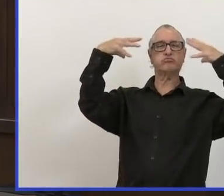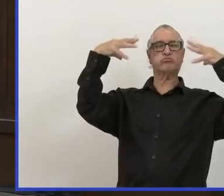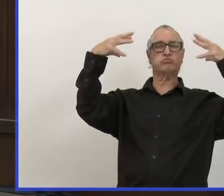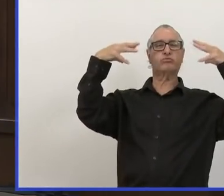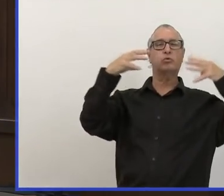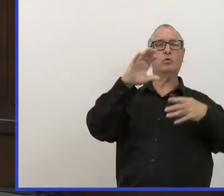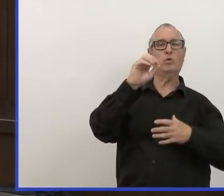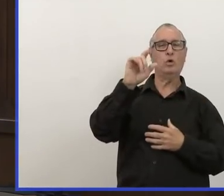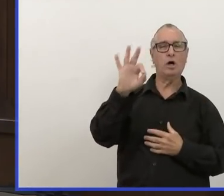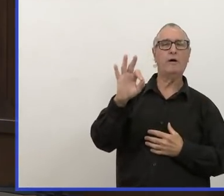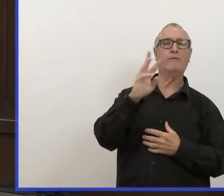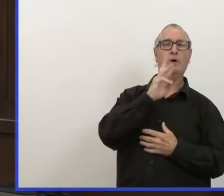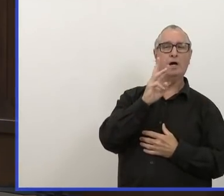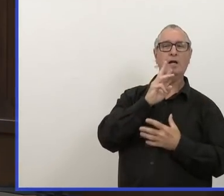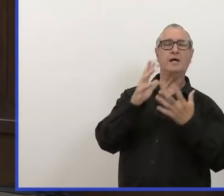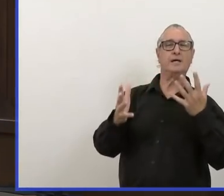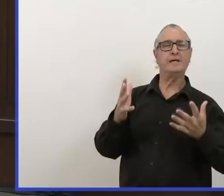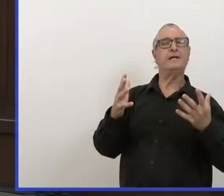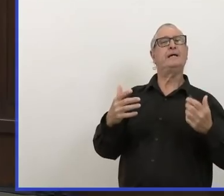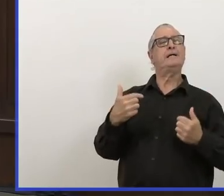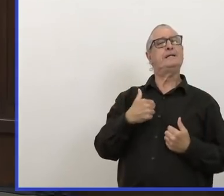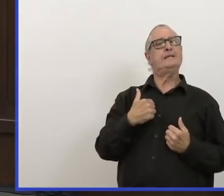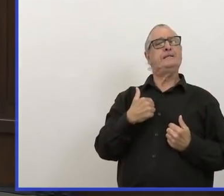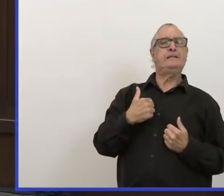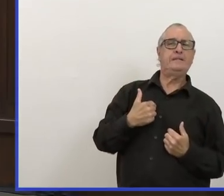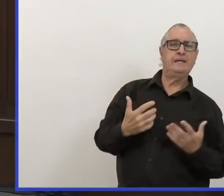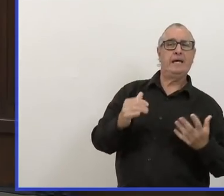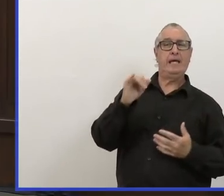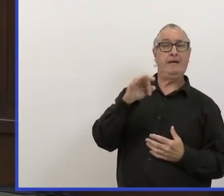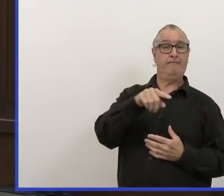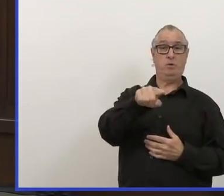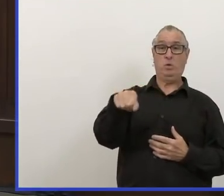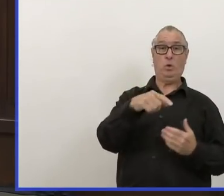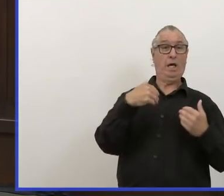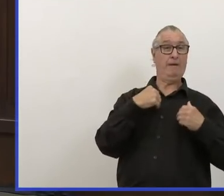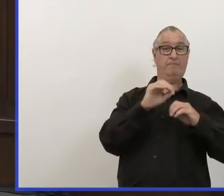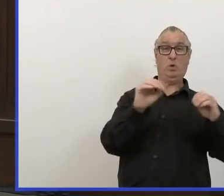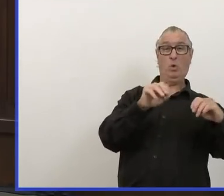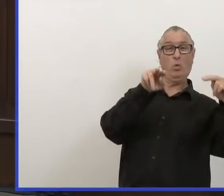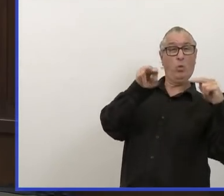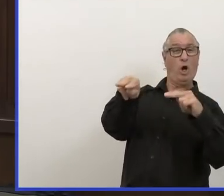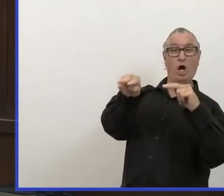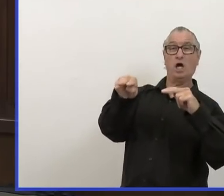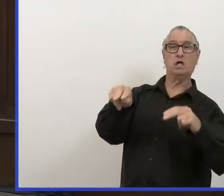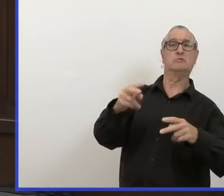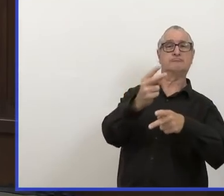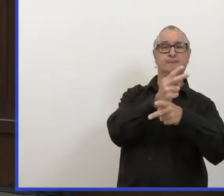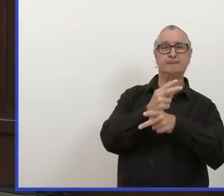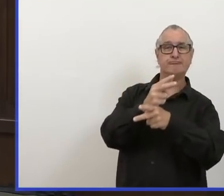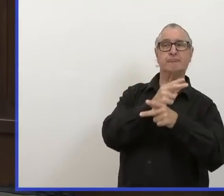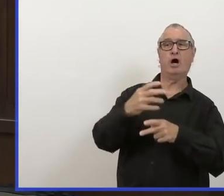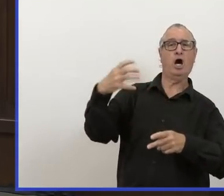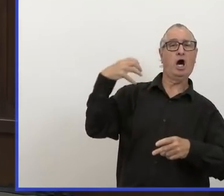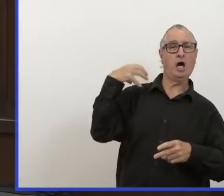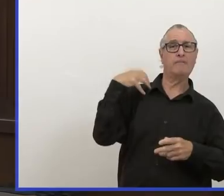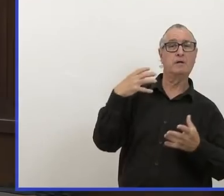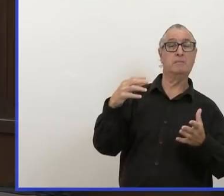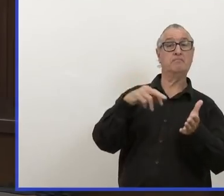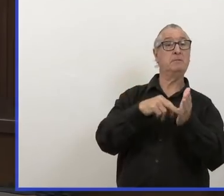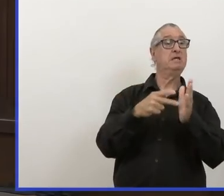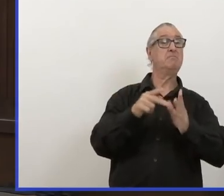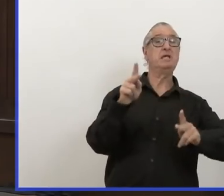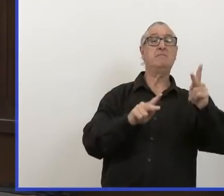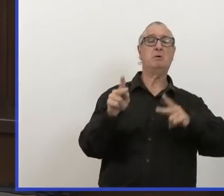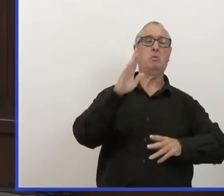of regulation or somebody monitoring it, it's going to be a little bit of a free-for-all. So is enforcement going